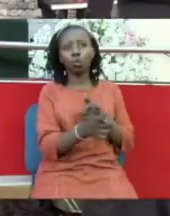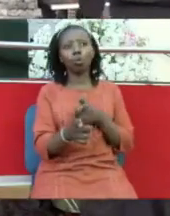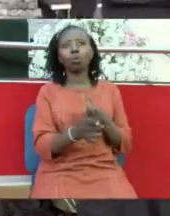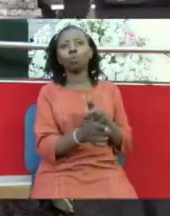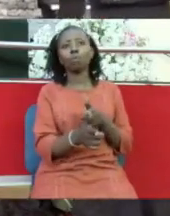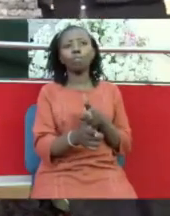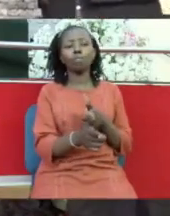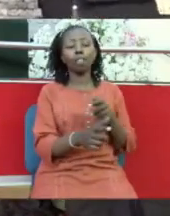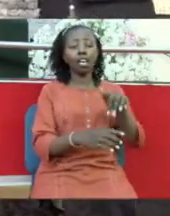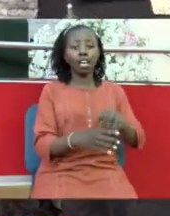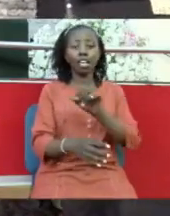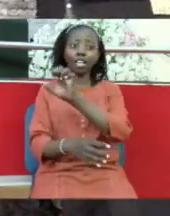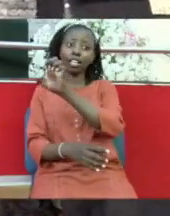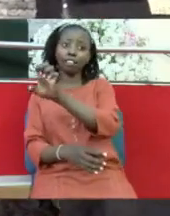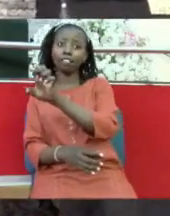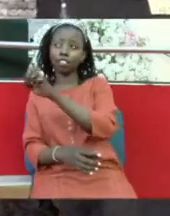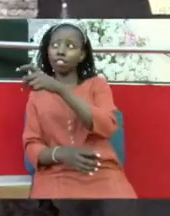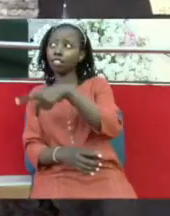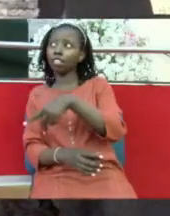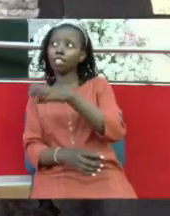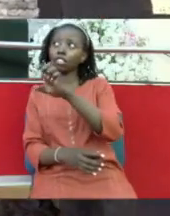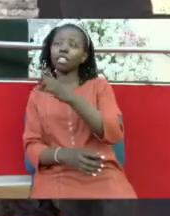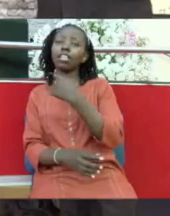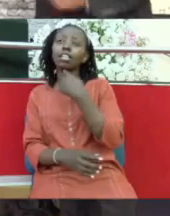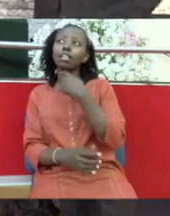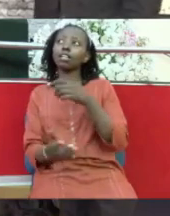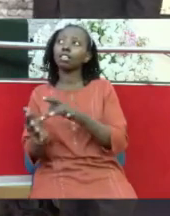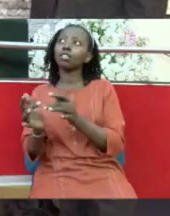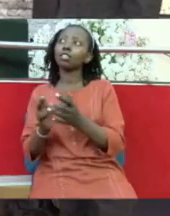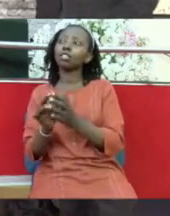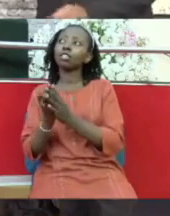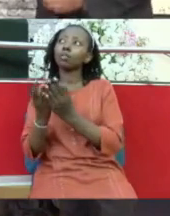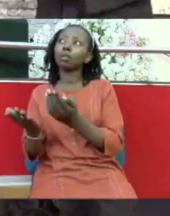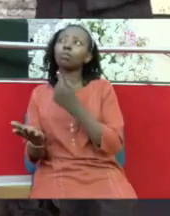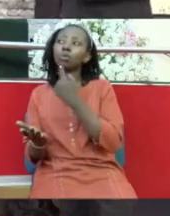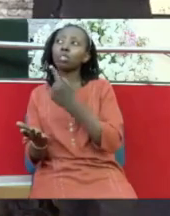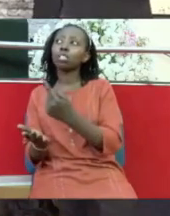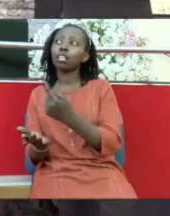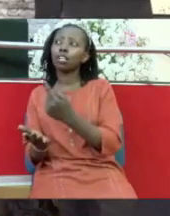In Ephesians, the Bible says, the struggle.